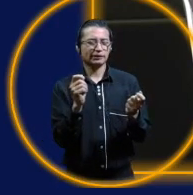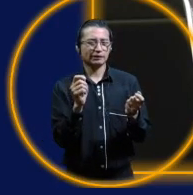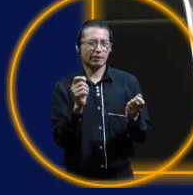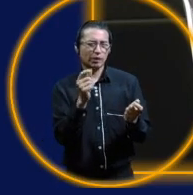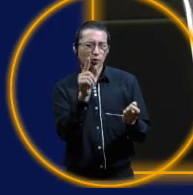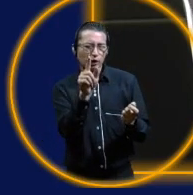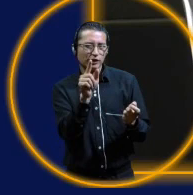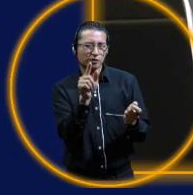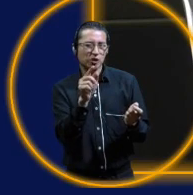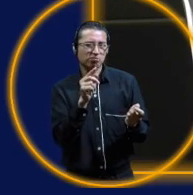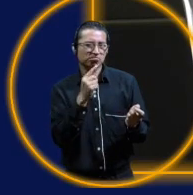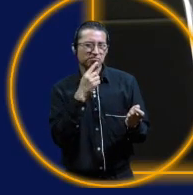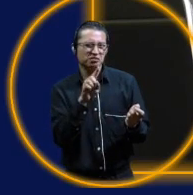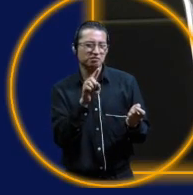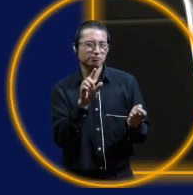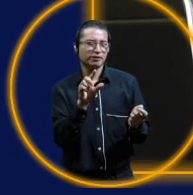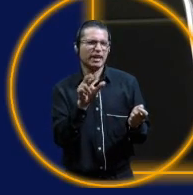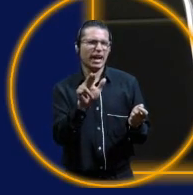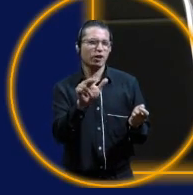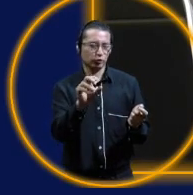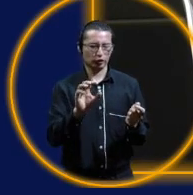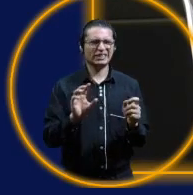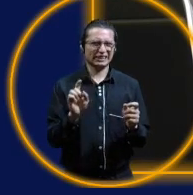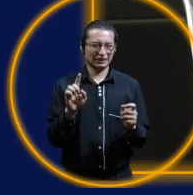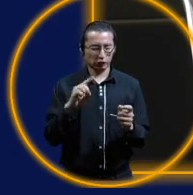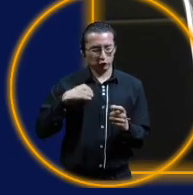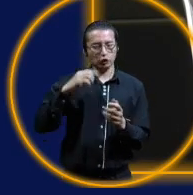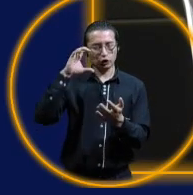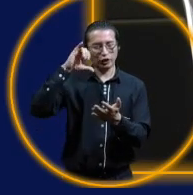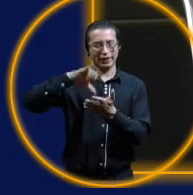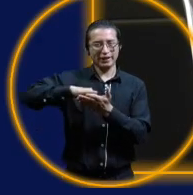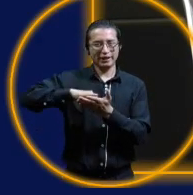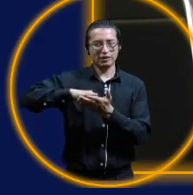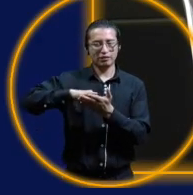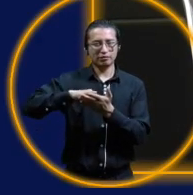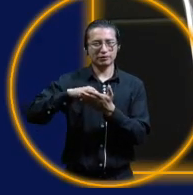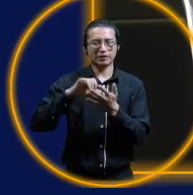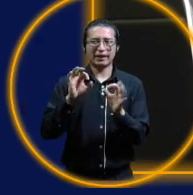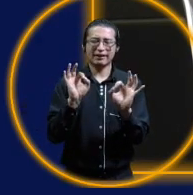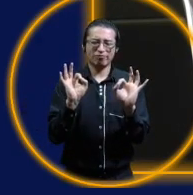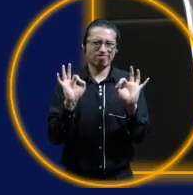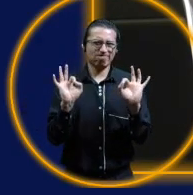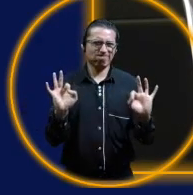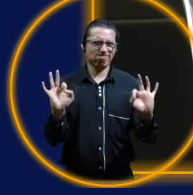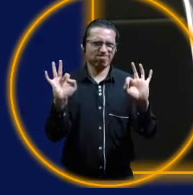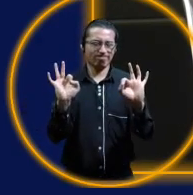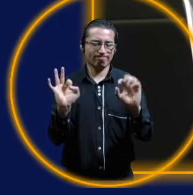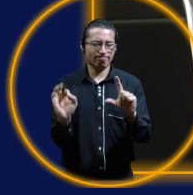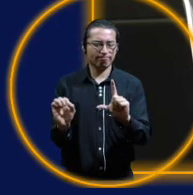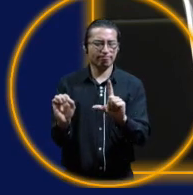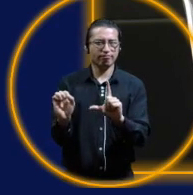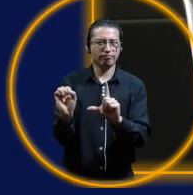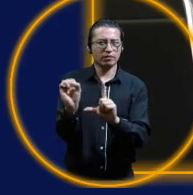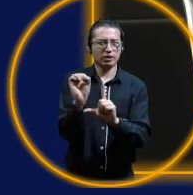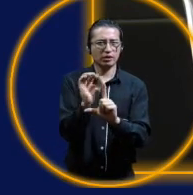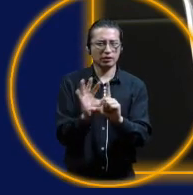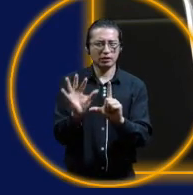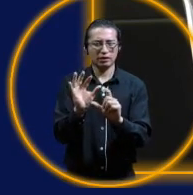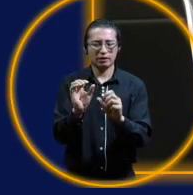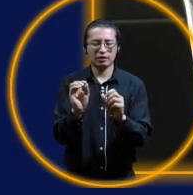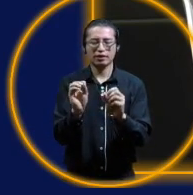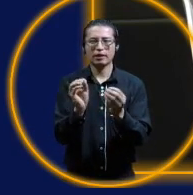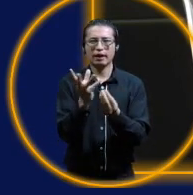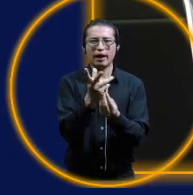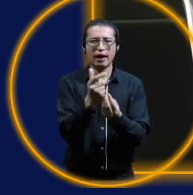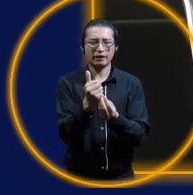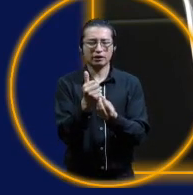weird. I believe that quantity in art is more important than quality for you.